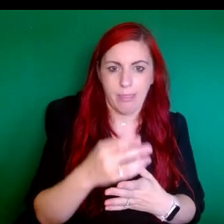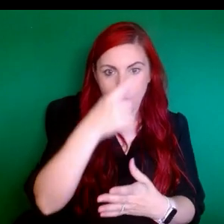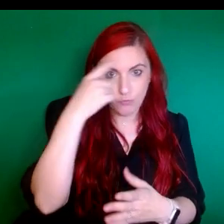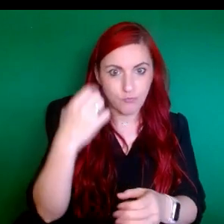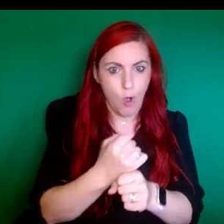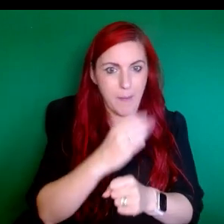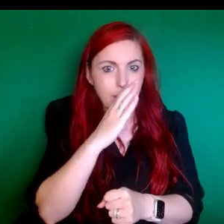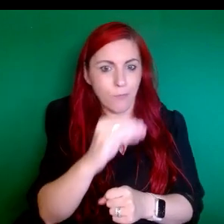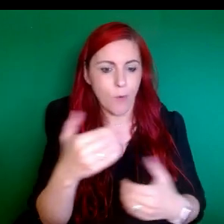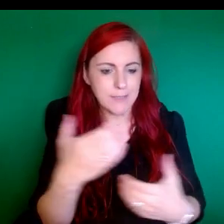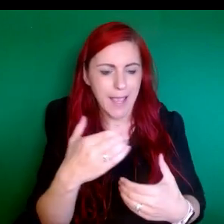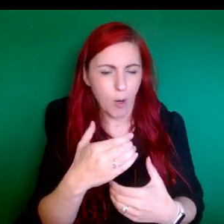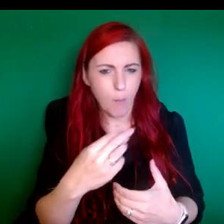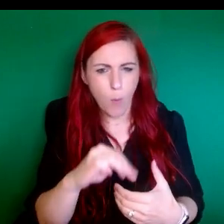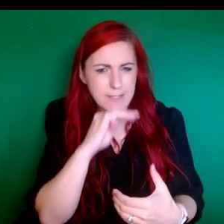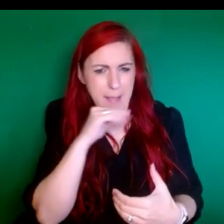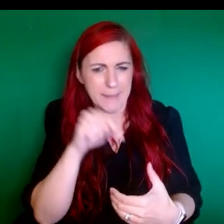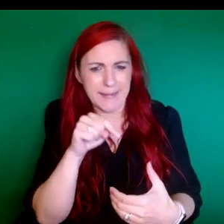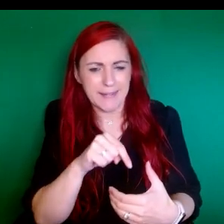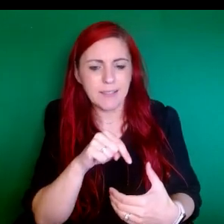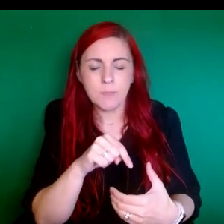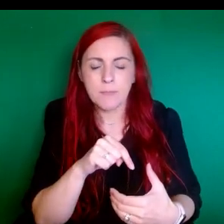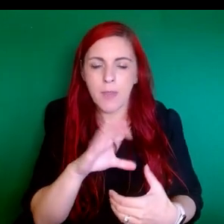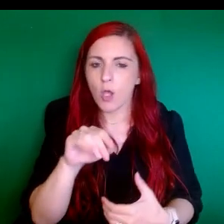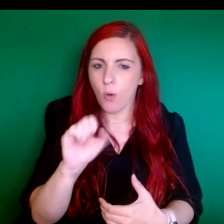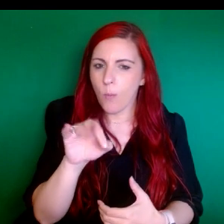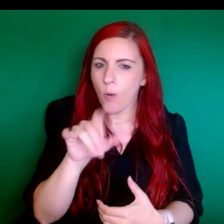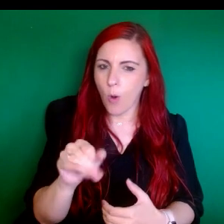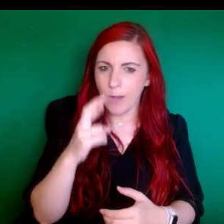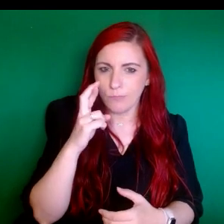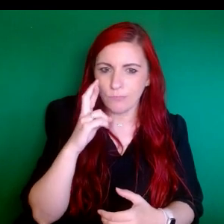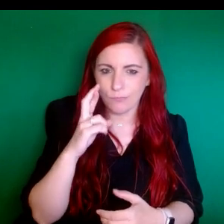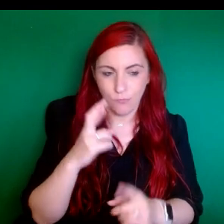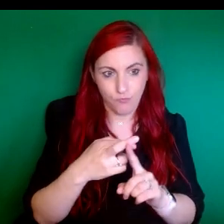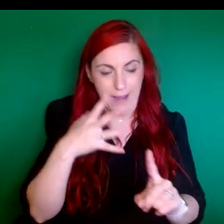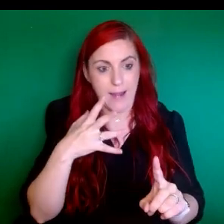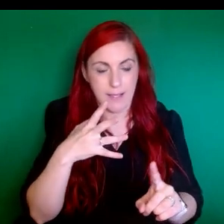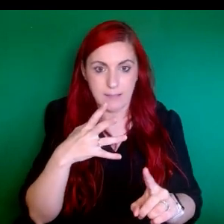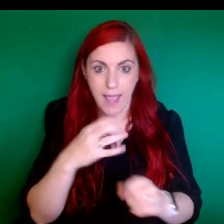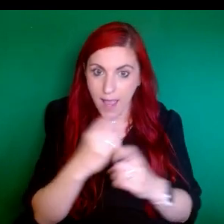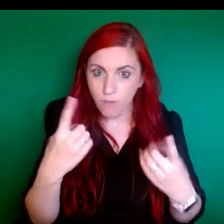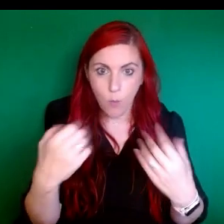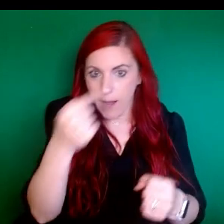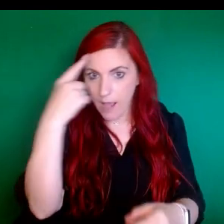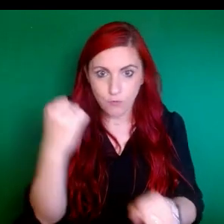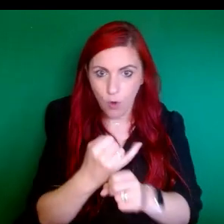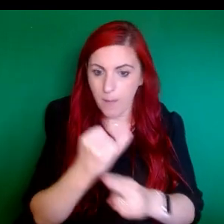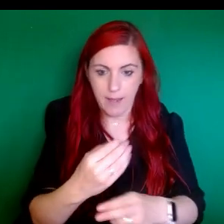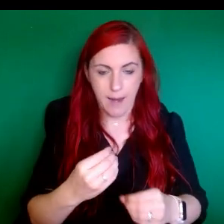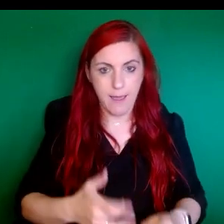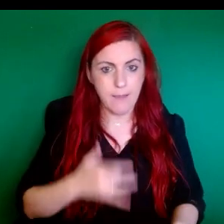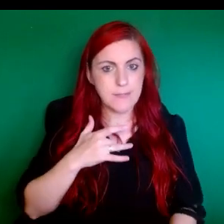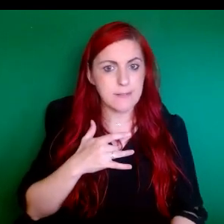Galway recognises that everyone experiences trauma in their lives, and that it's likely that their clients have experienced this at higher levels than the